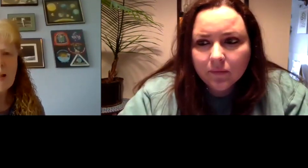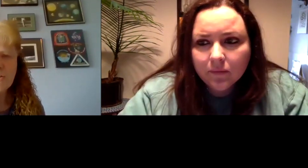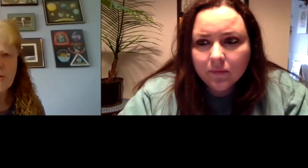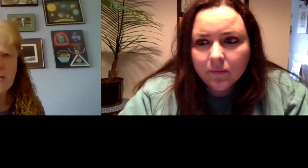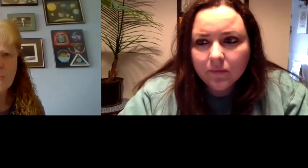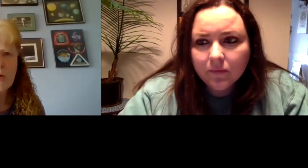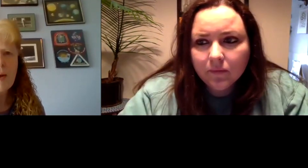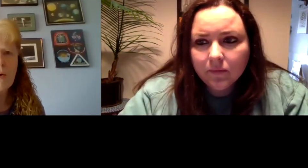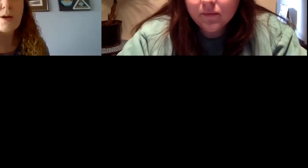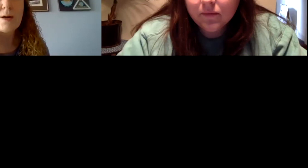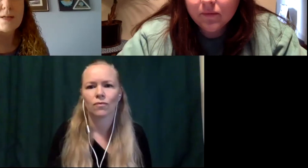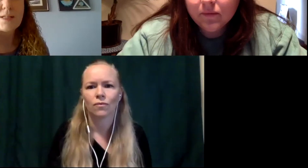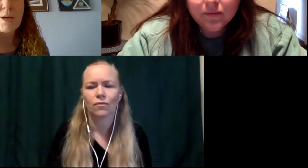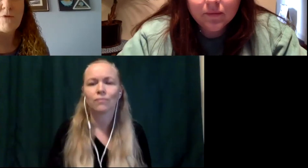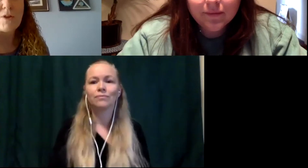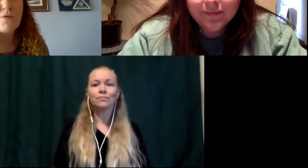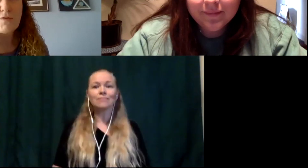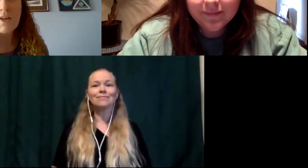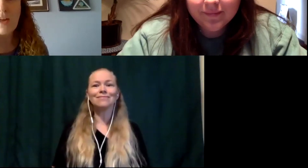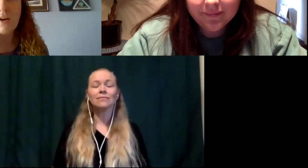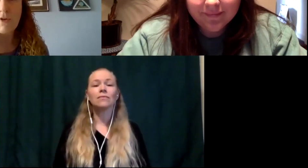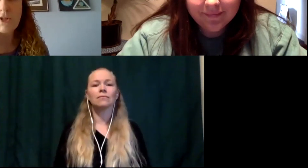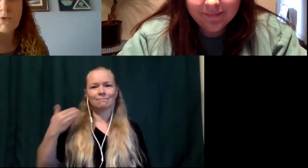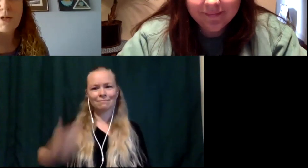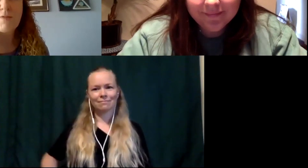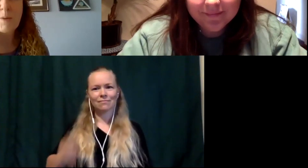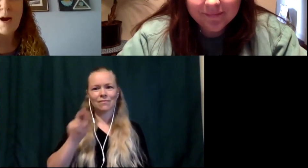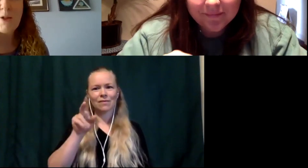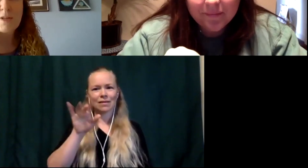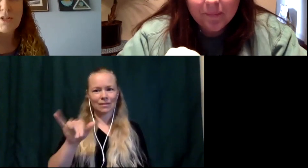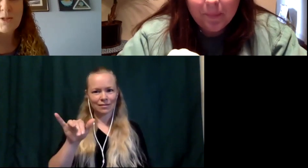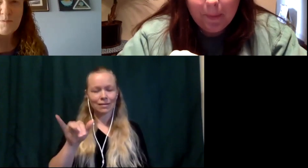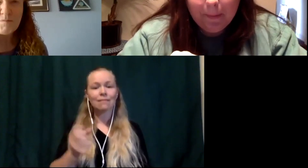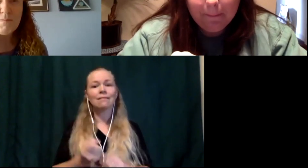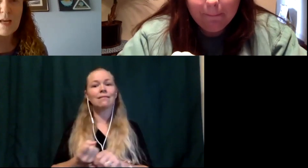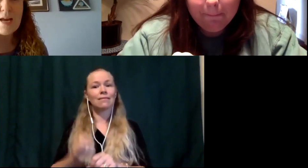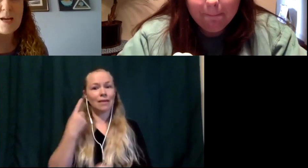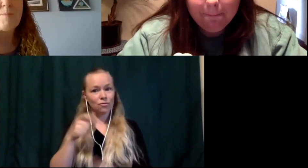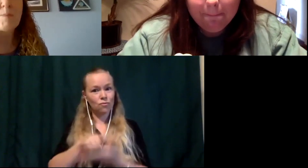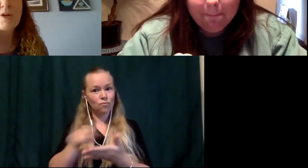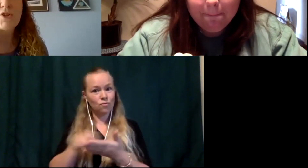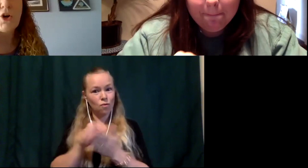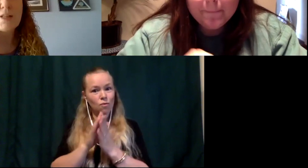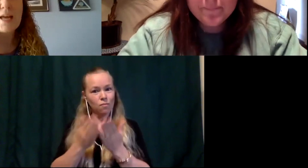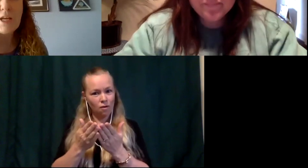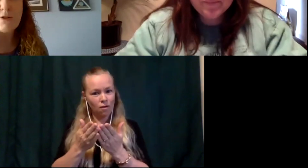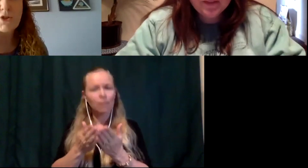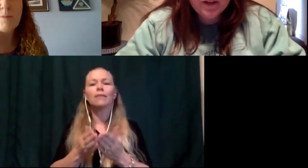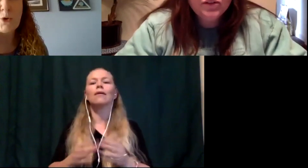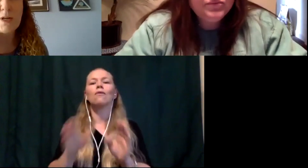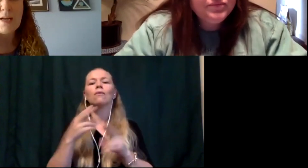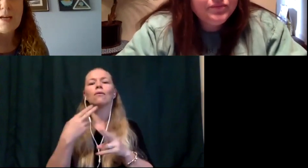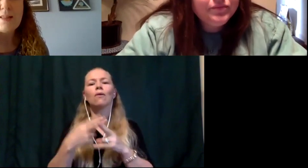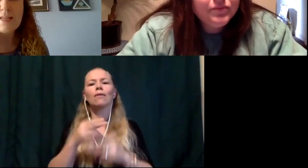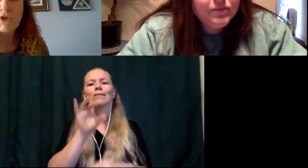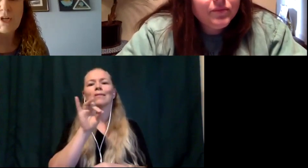then last year, I had a book come out in time for the 50th anniversary of the Apollo missions. And my book is called 8 Years to the